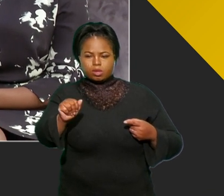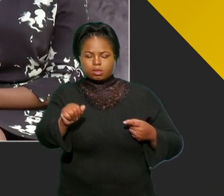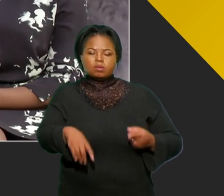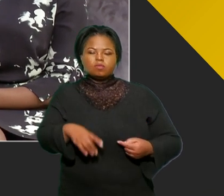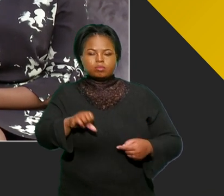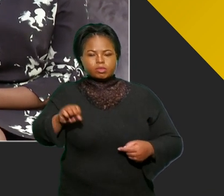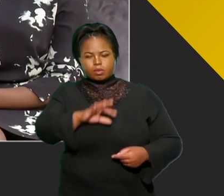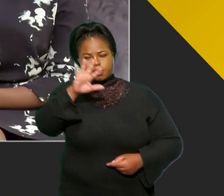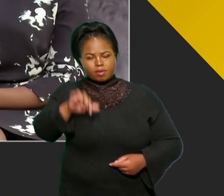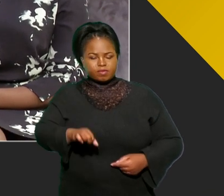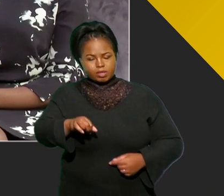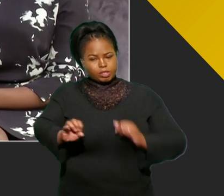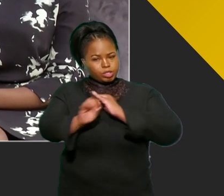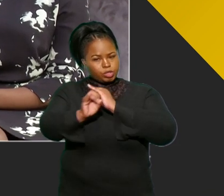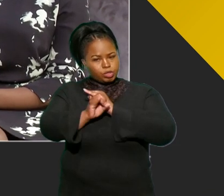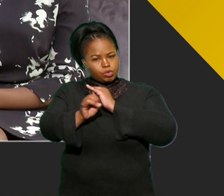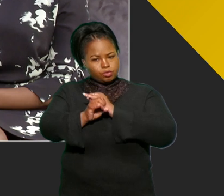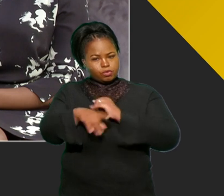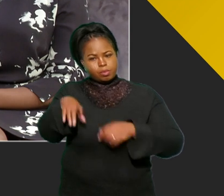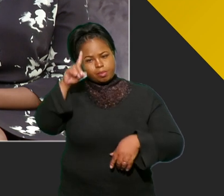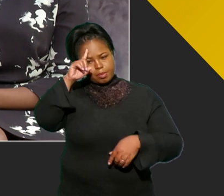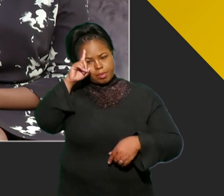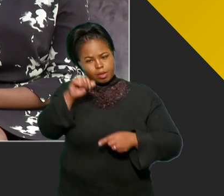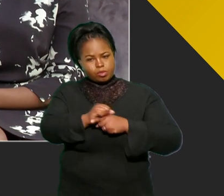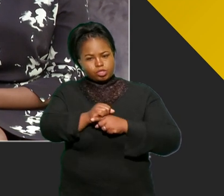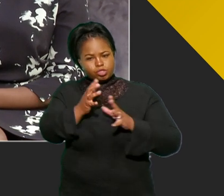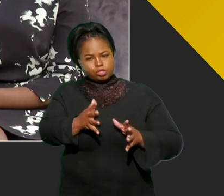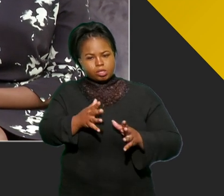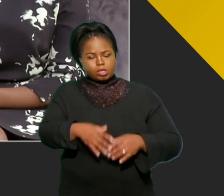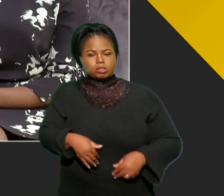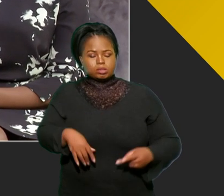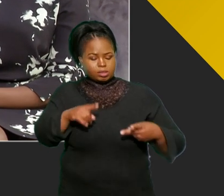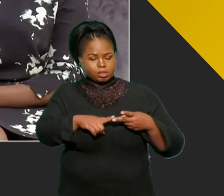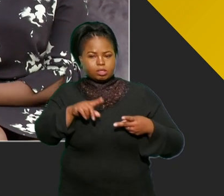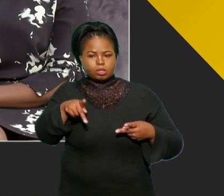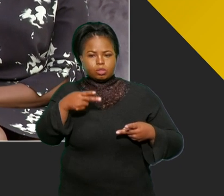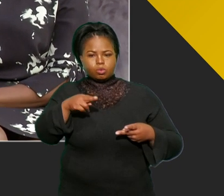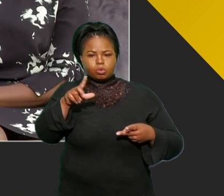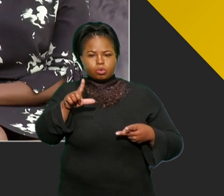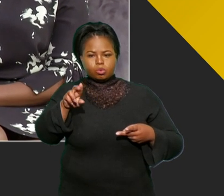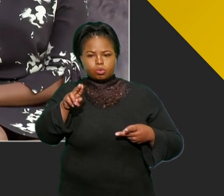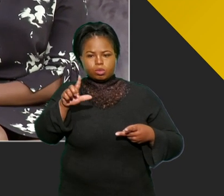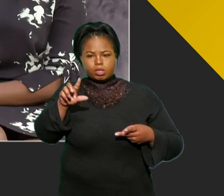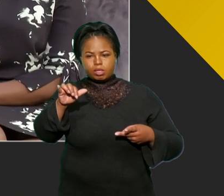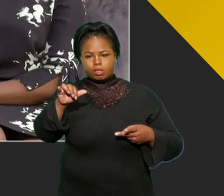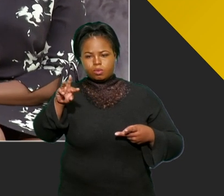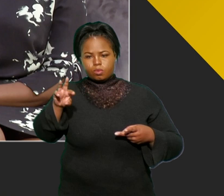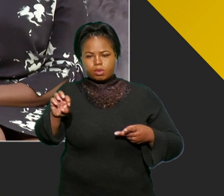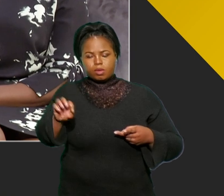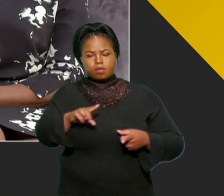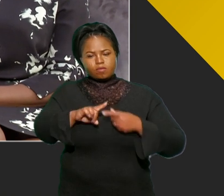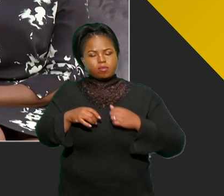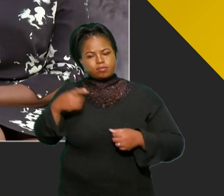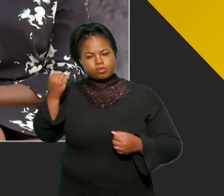Institute of Black Property Practitioners, and then we also have Khululiwe Bengu, who's an attorney at the Socioeconomic Right Institute of South